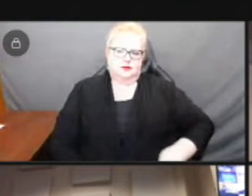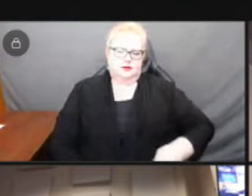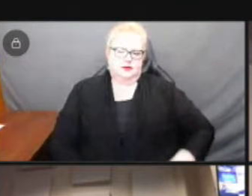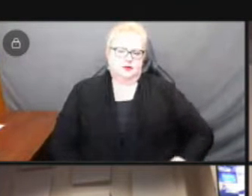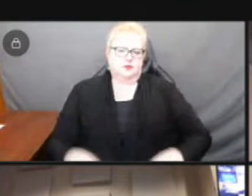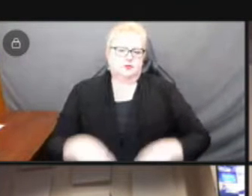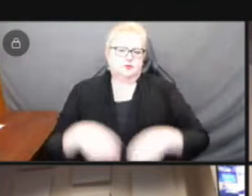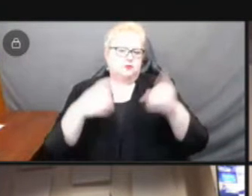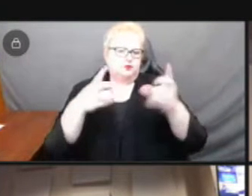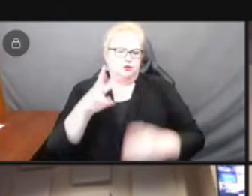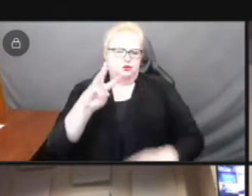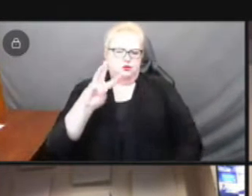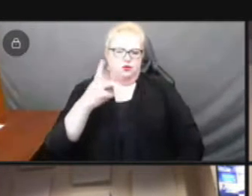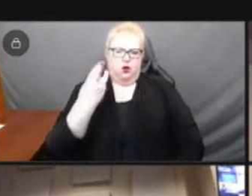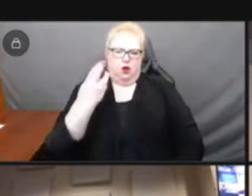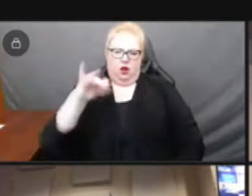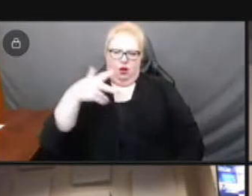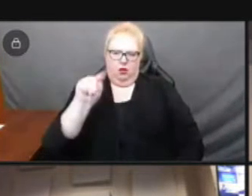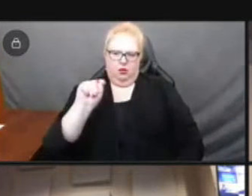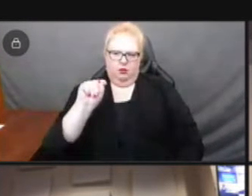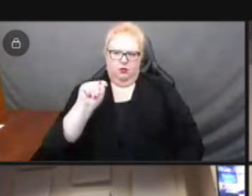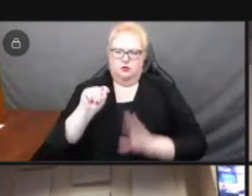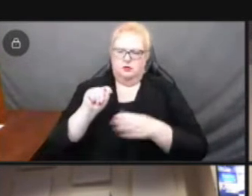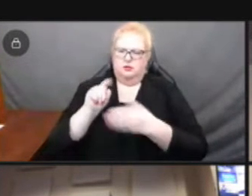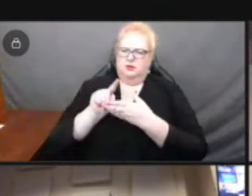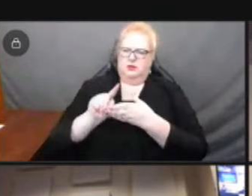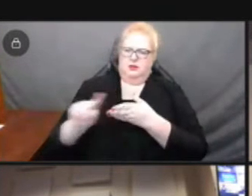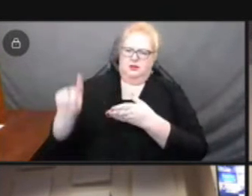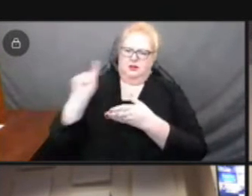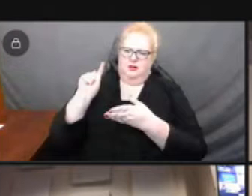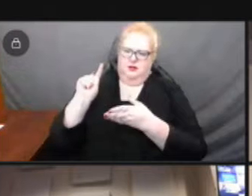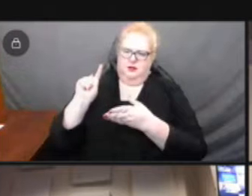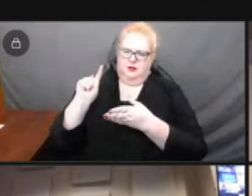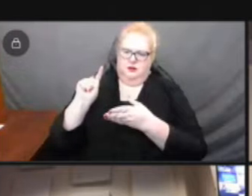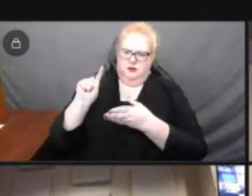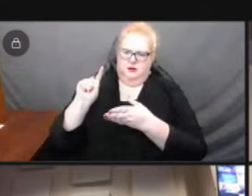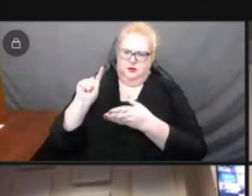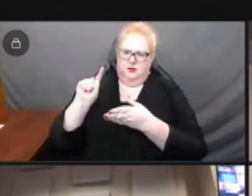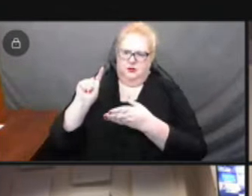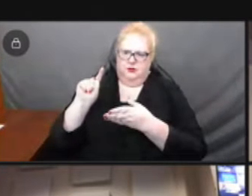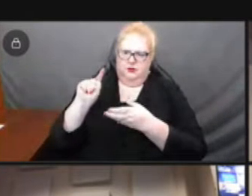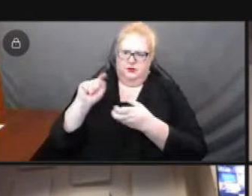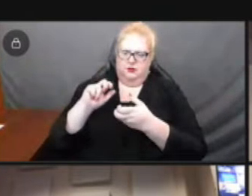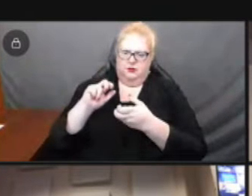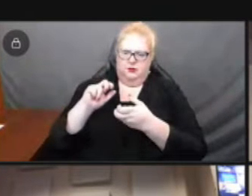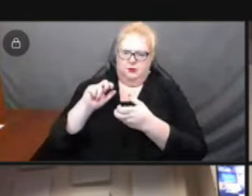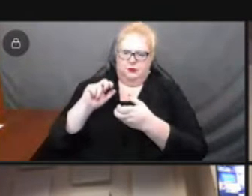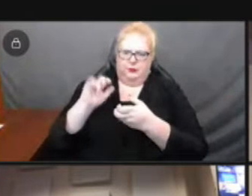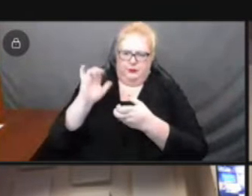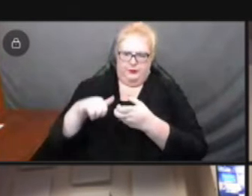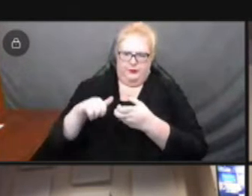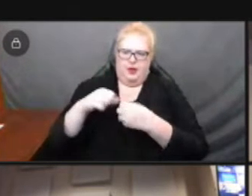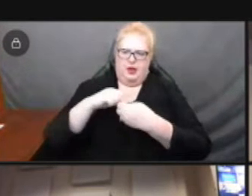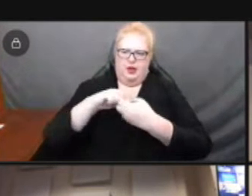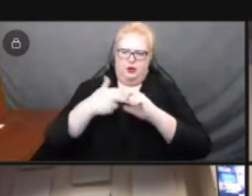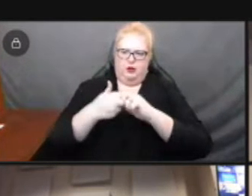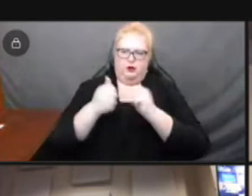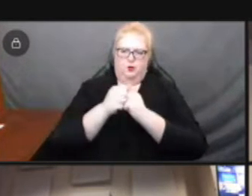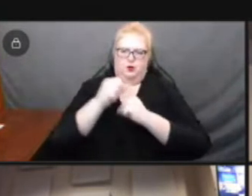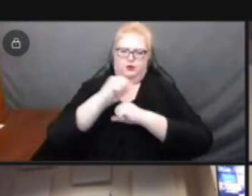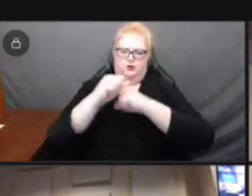Director Wright? Last week regarding this issue with the structures that were going to be demolished,